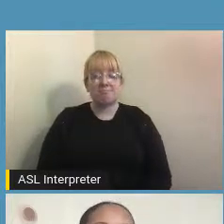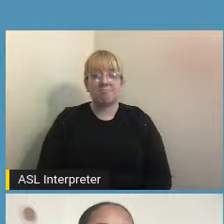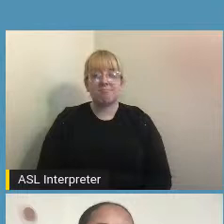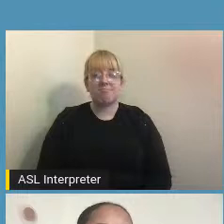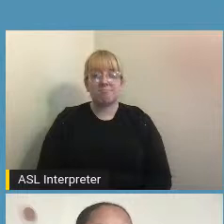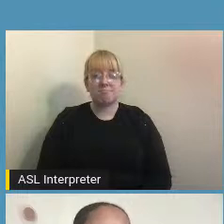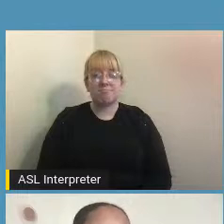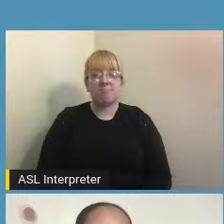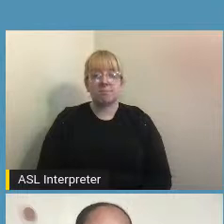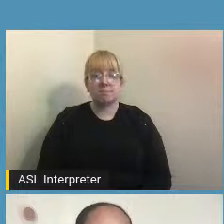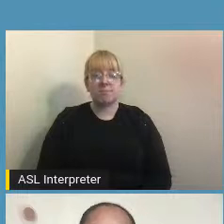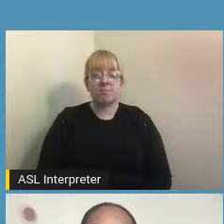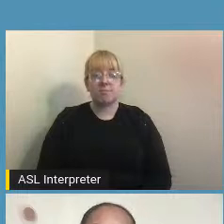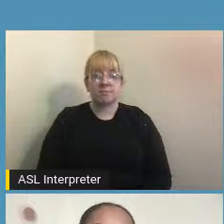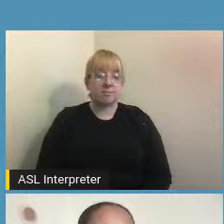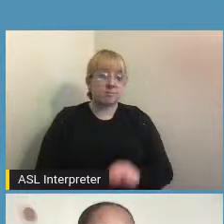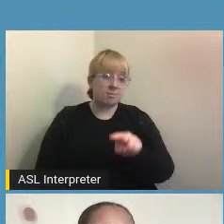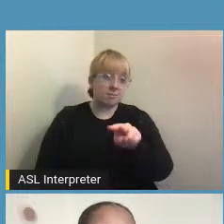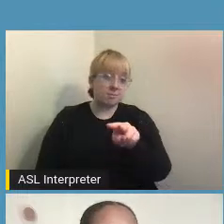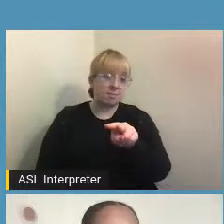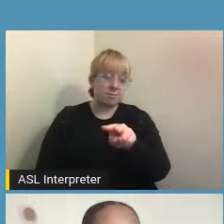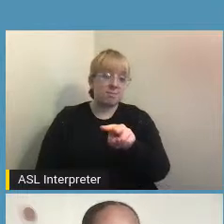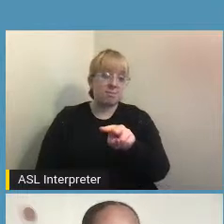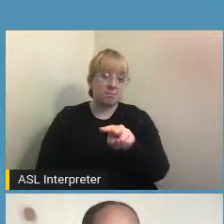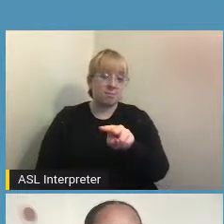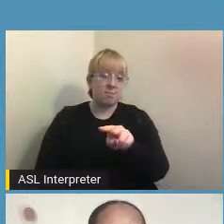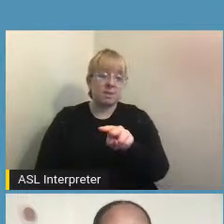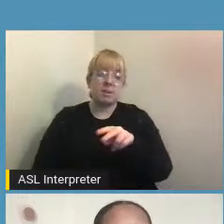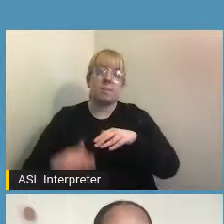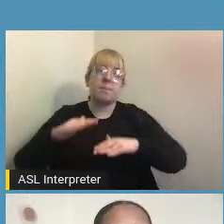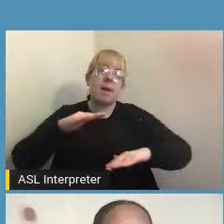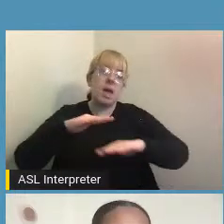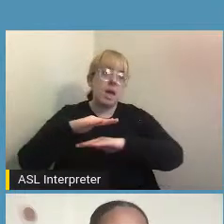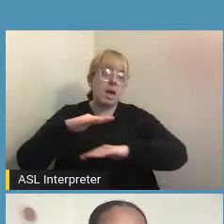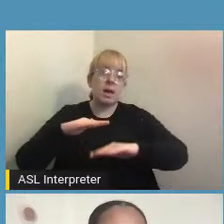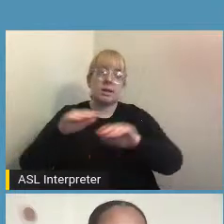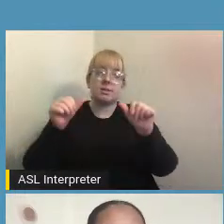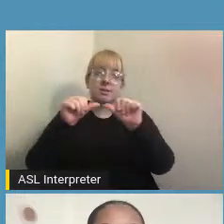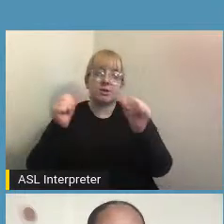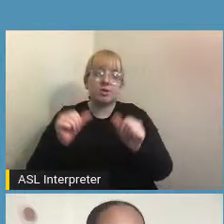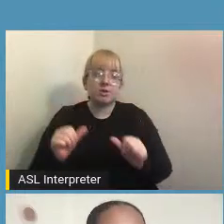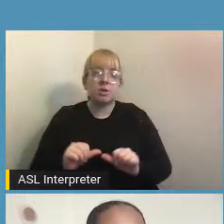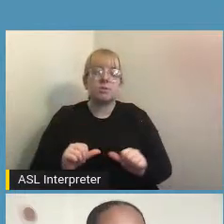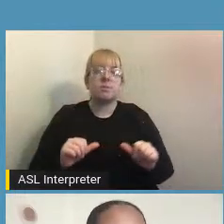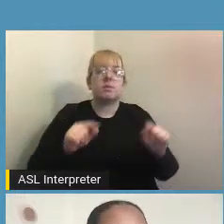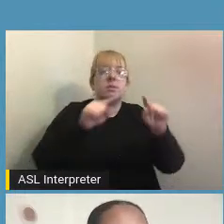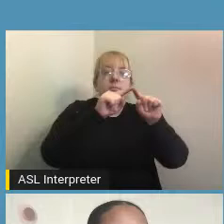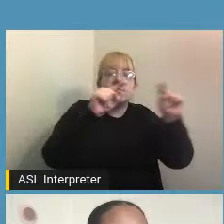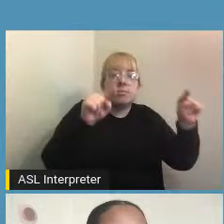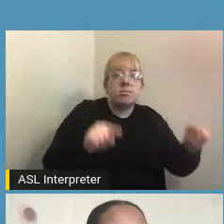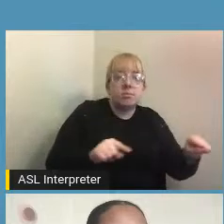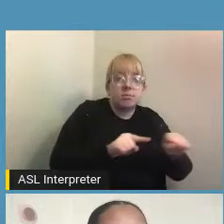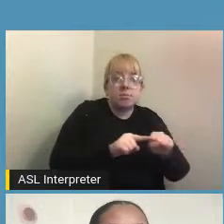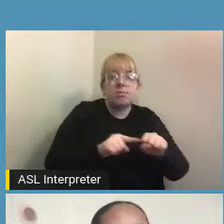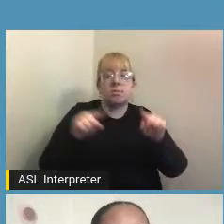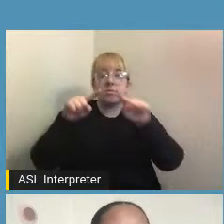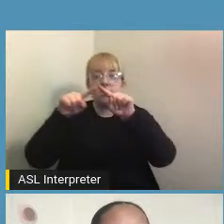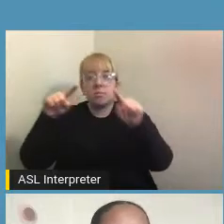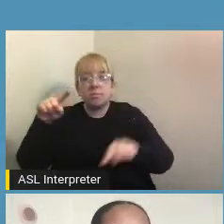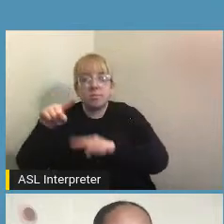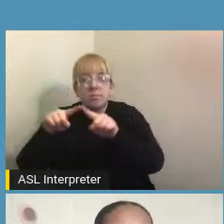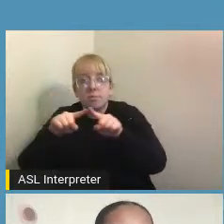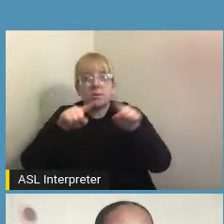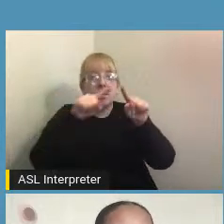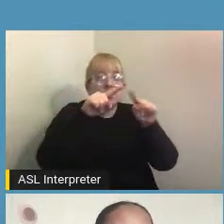So as you can see, I started with my basic shapes, a rectangle, a circle, and a triangle. And